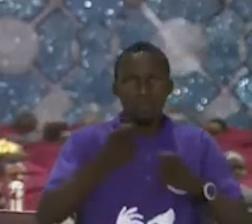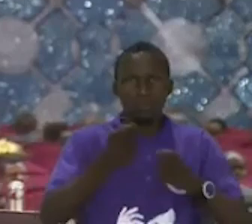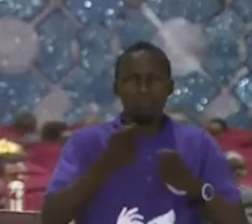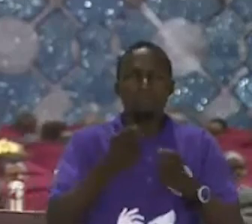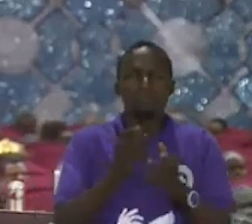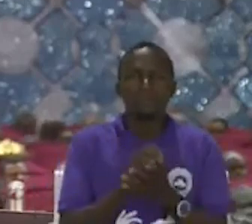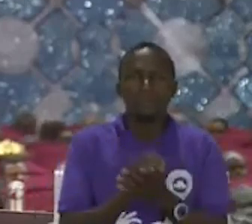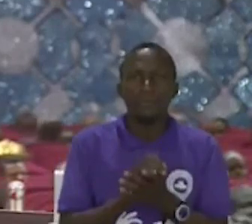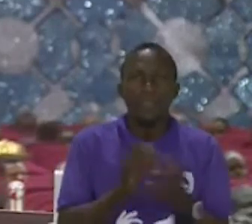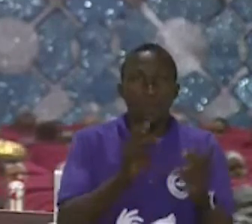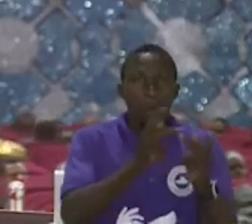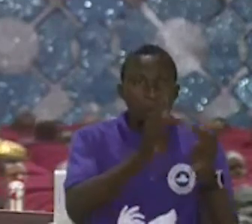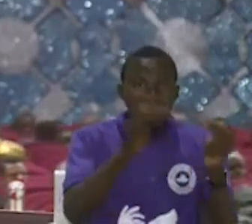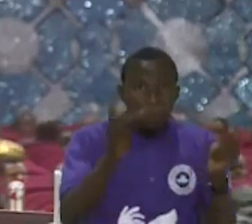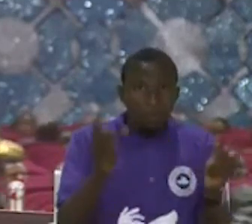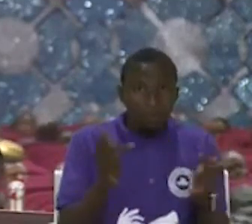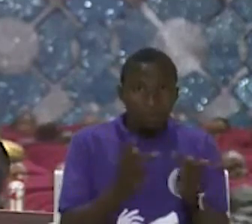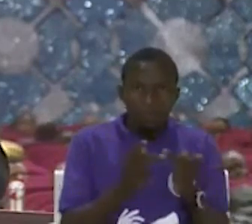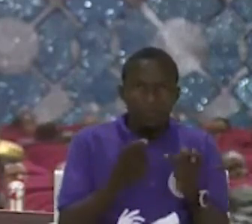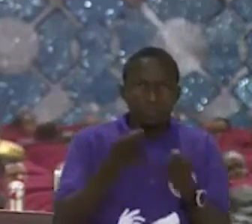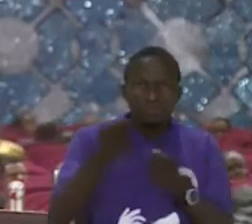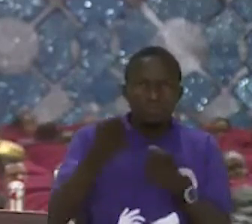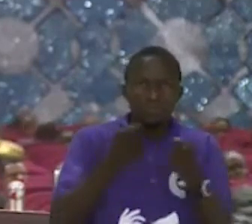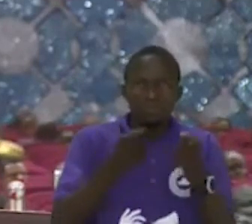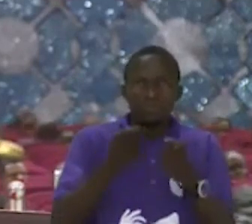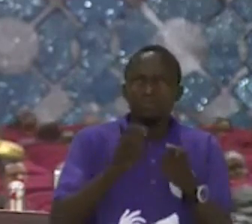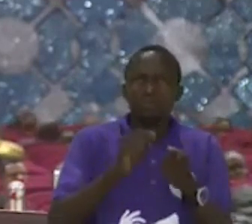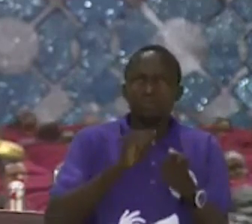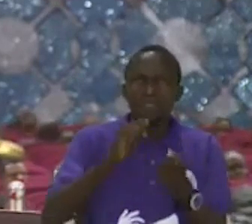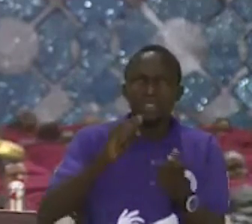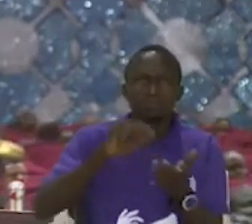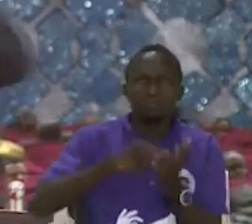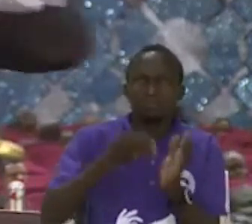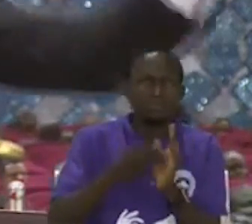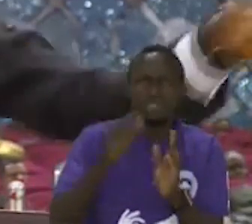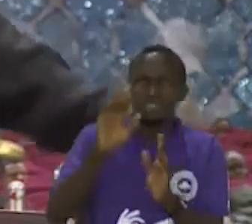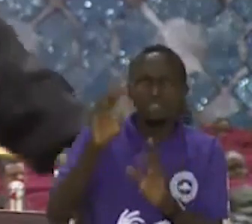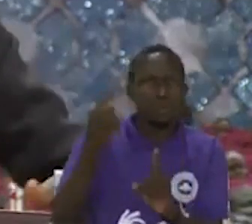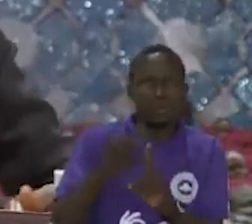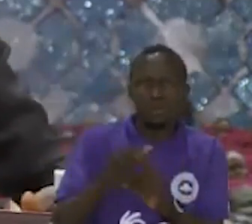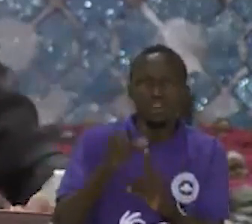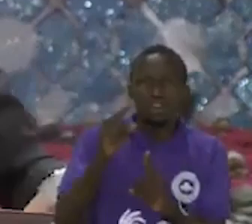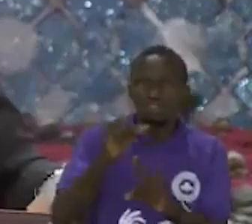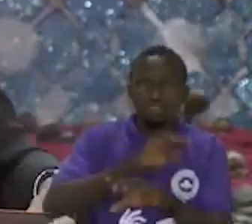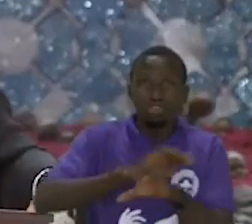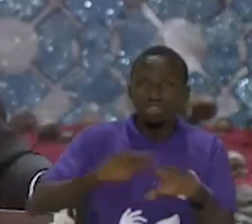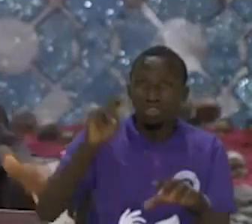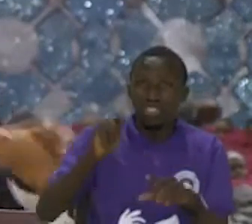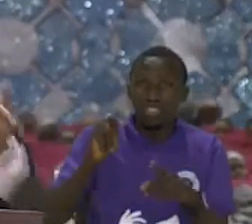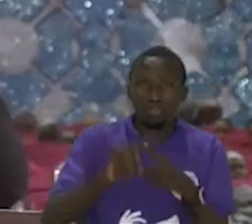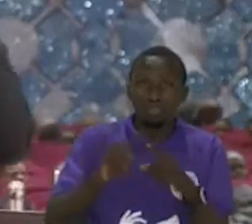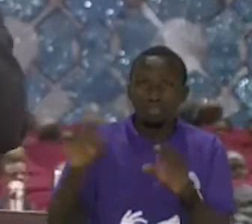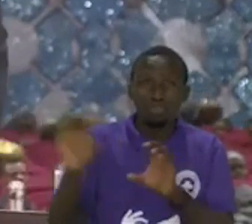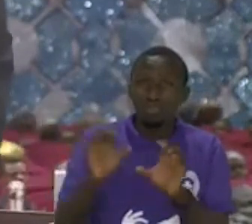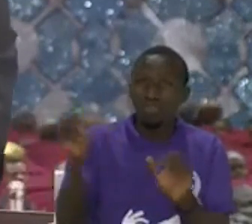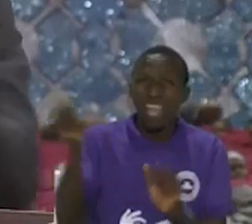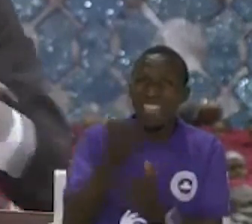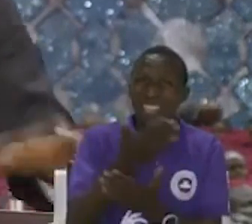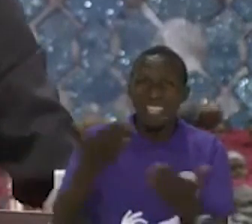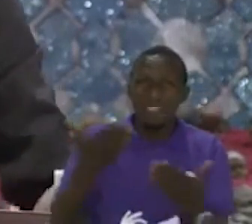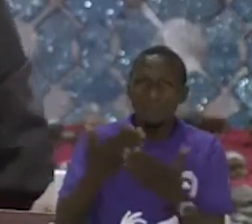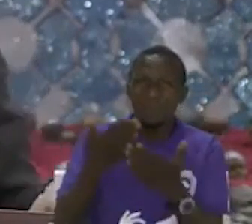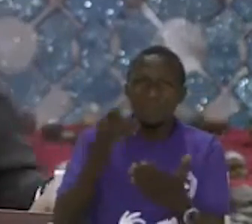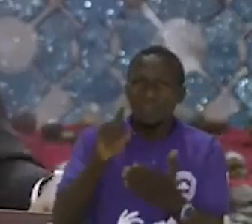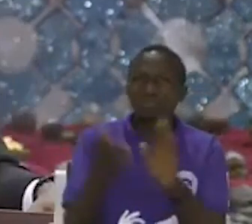Positional dominion does not have to do with your work. Beloved, you do not have to do anything for you to come into the position of